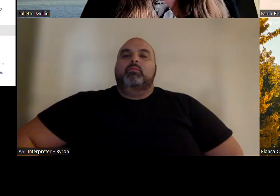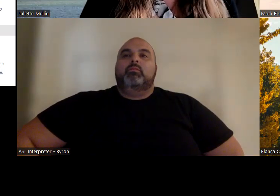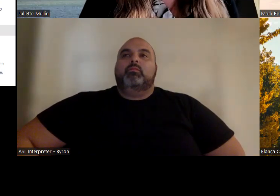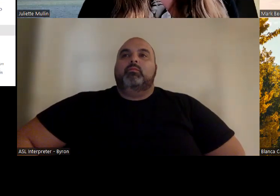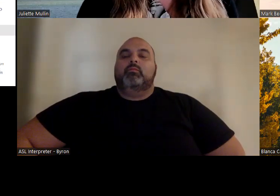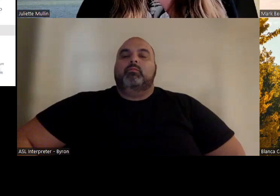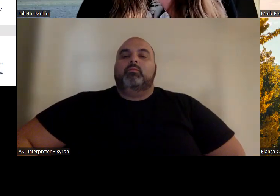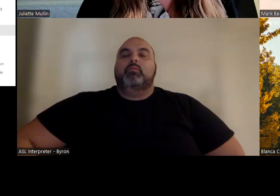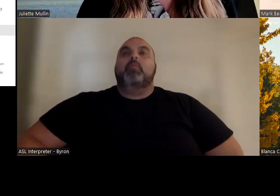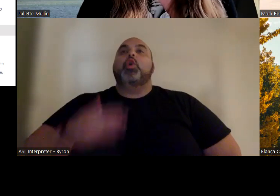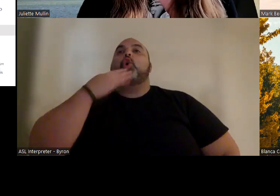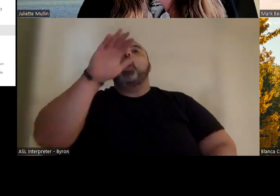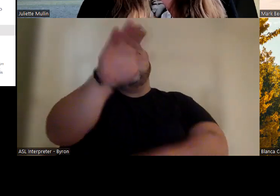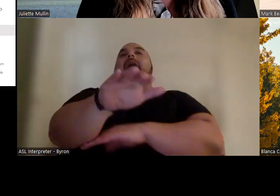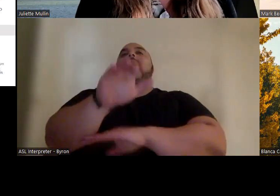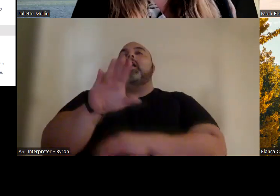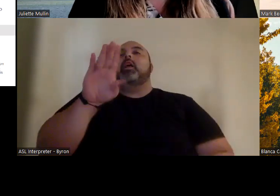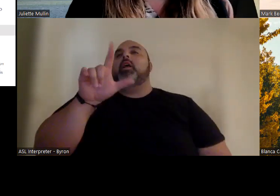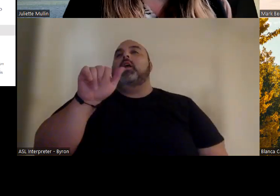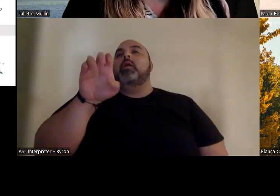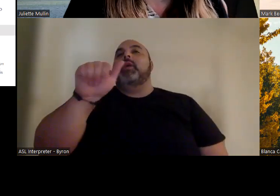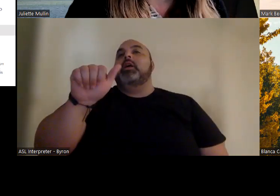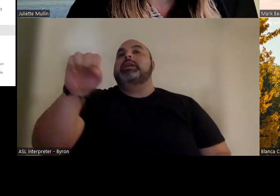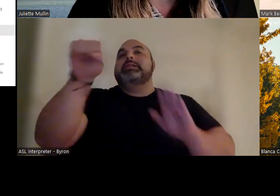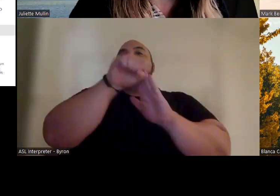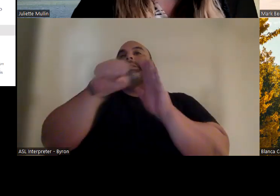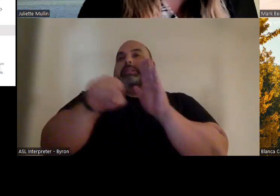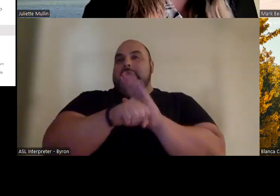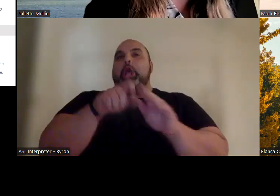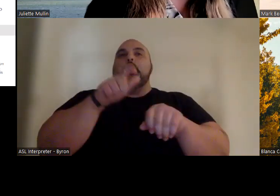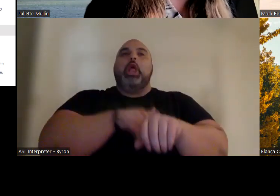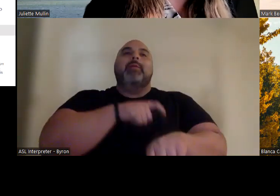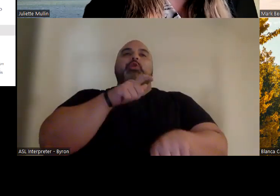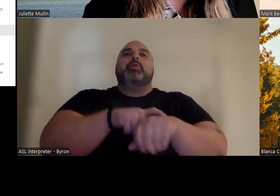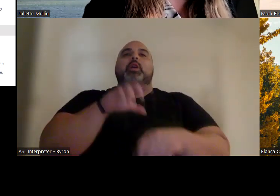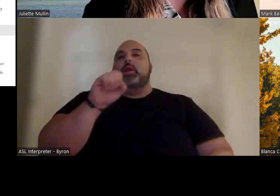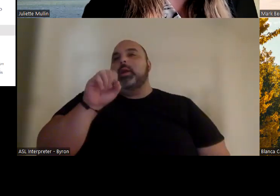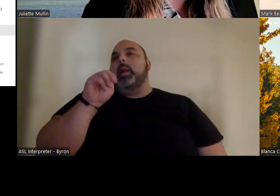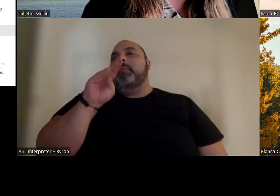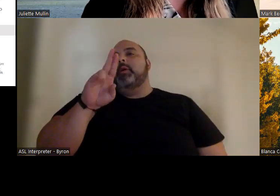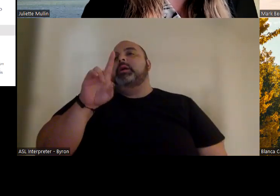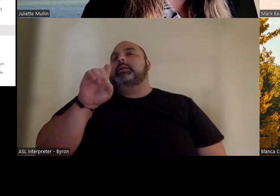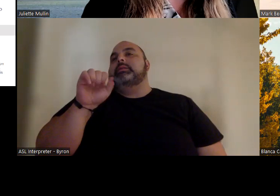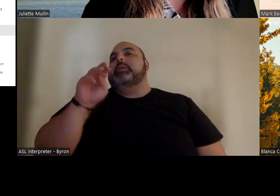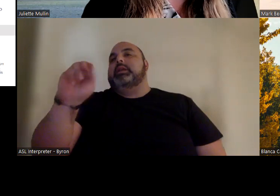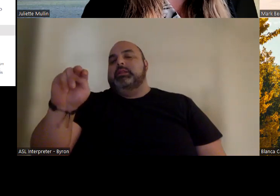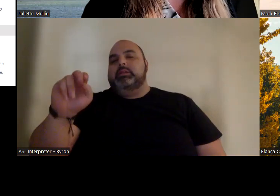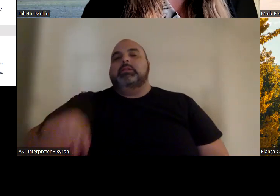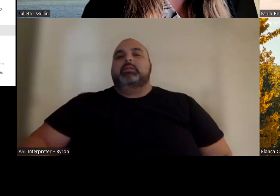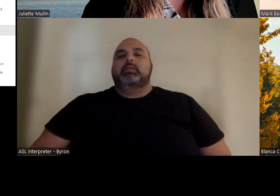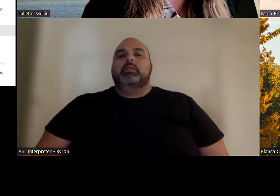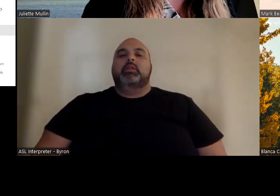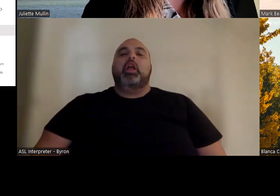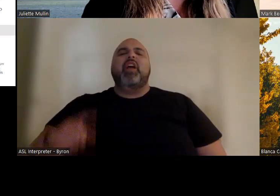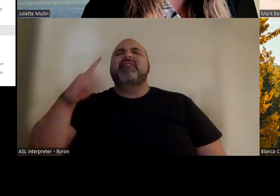Yeah, good afternoon, Blanca Castro, state long term care ombudsman. I just wanted to, for the conversation,